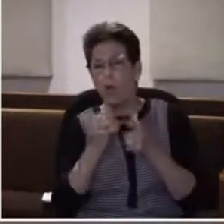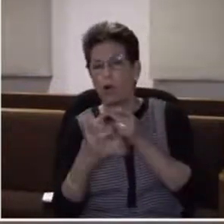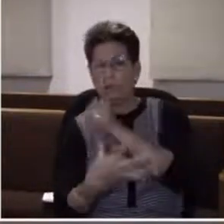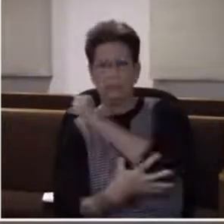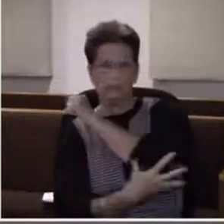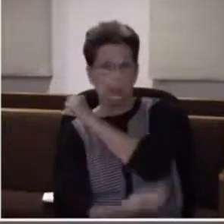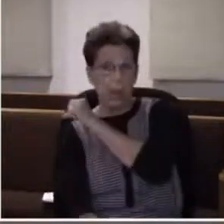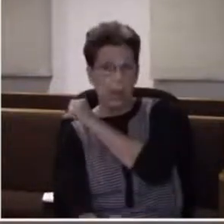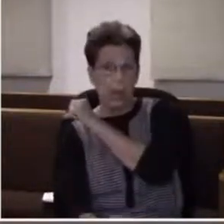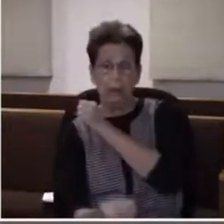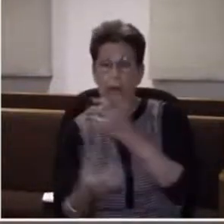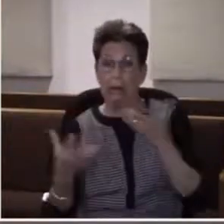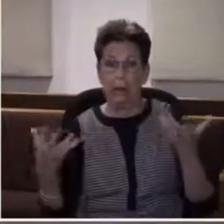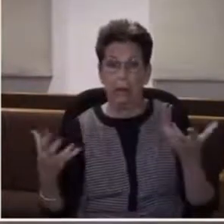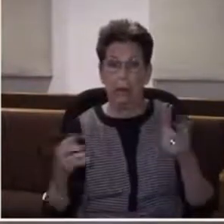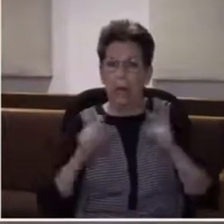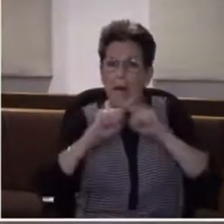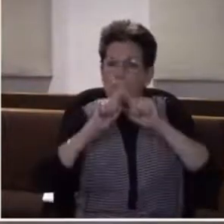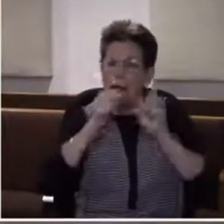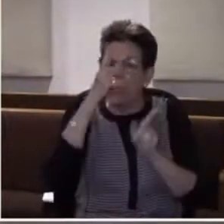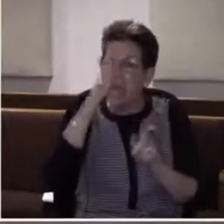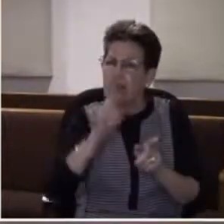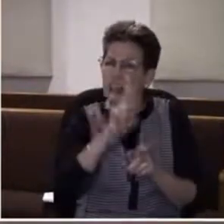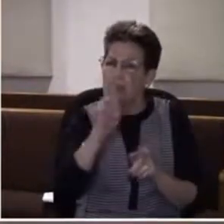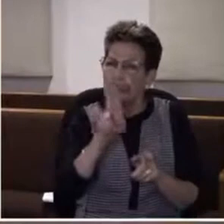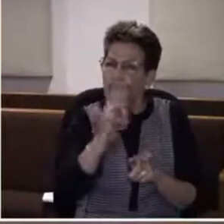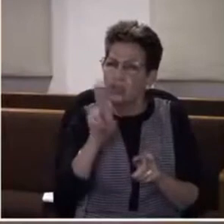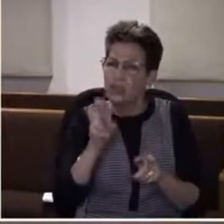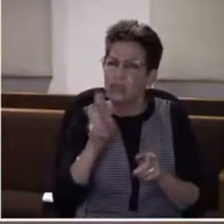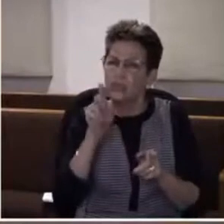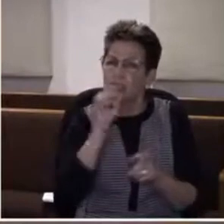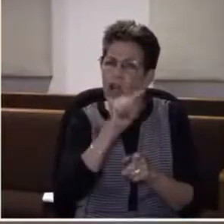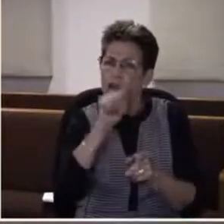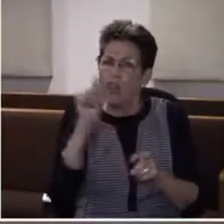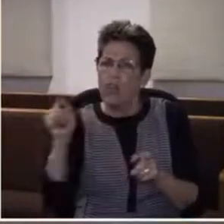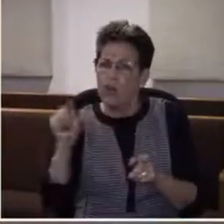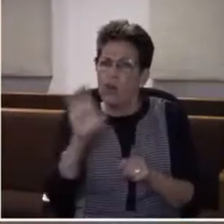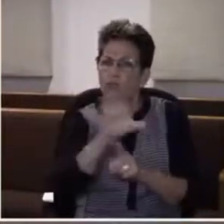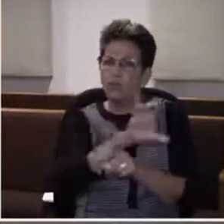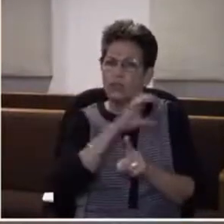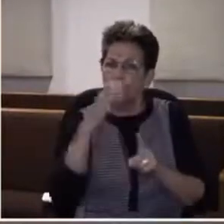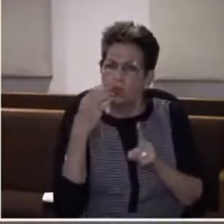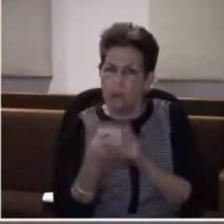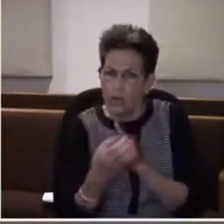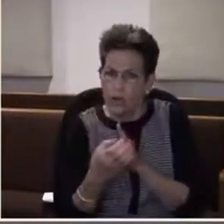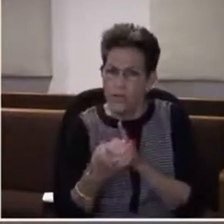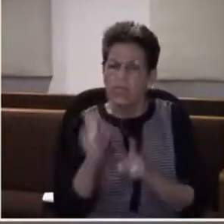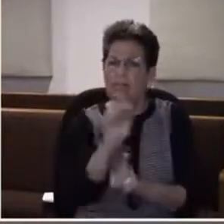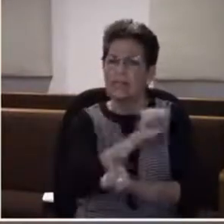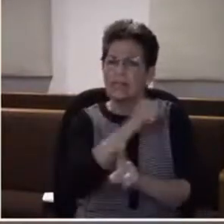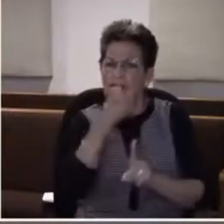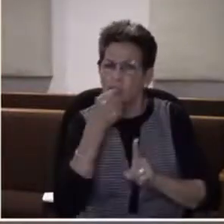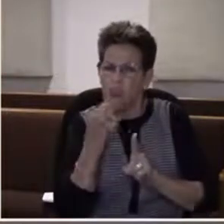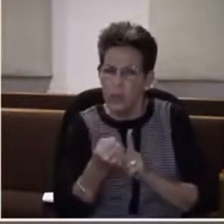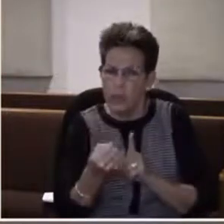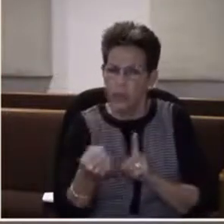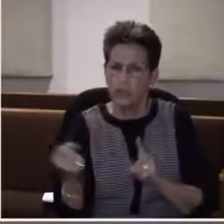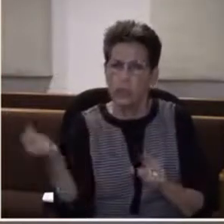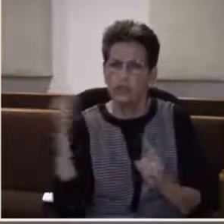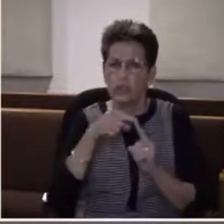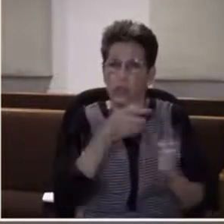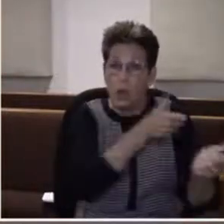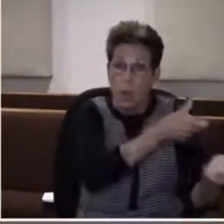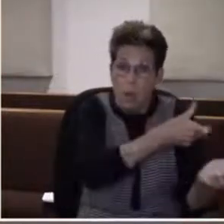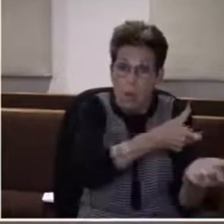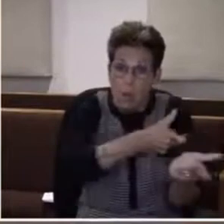But God is using that to bring you closer to him. Don't develop a